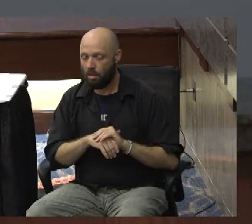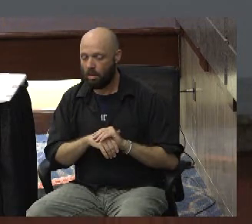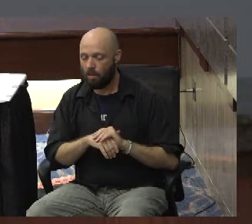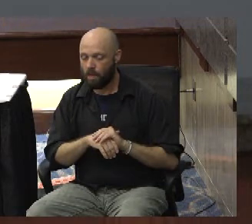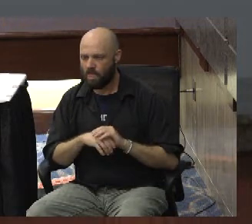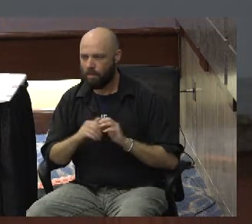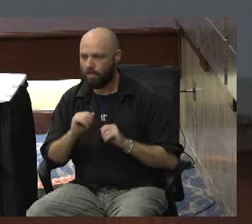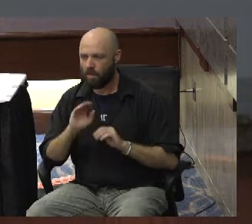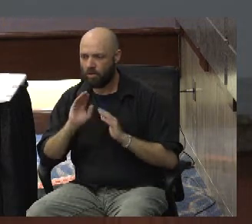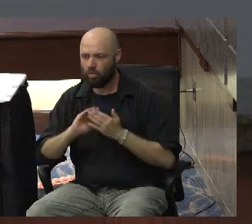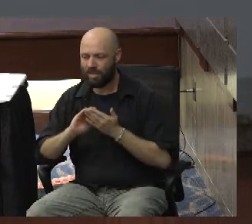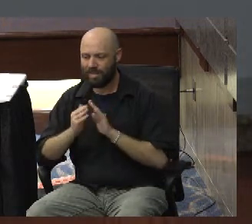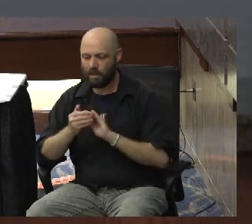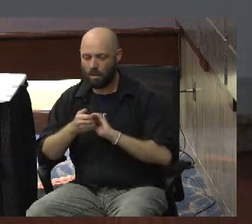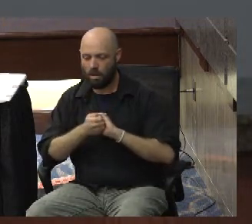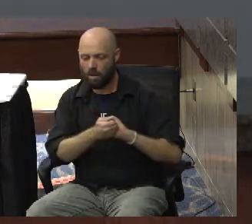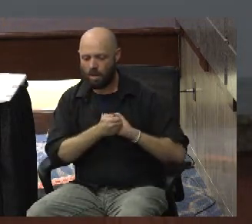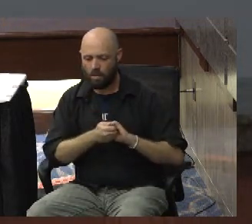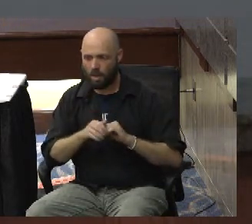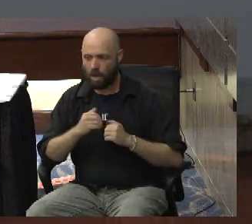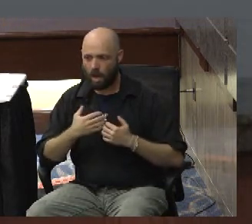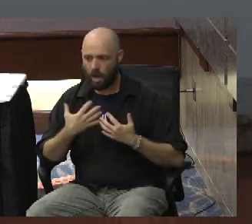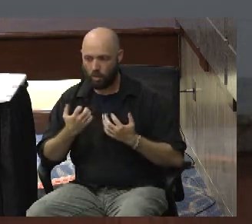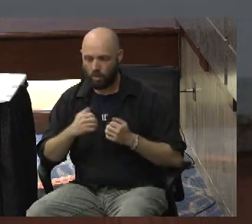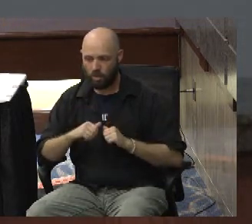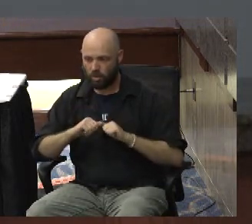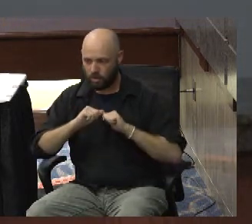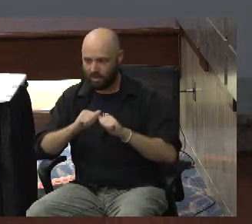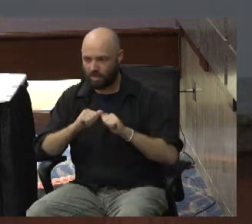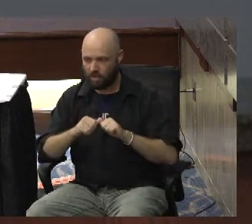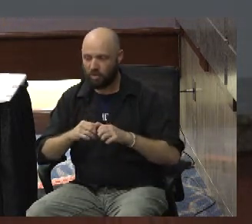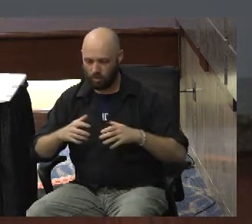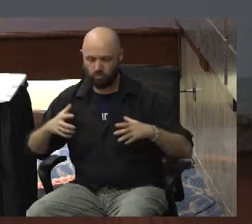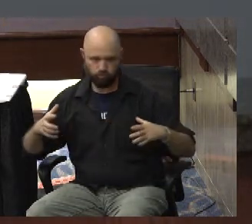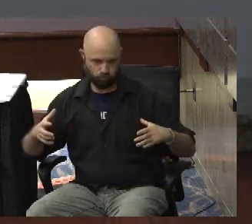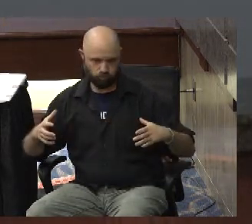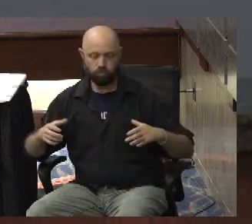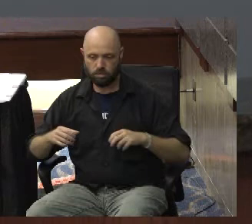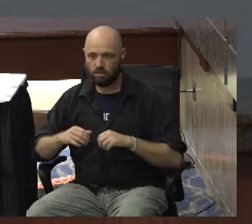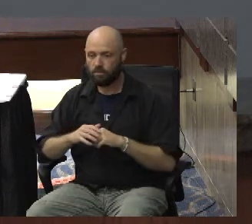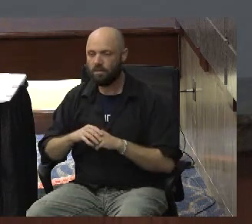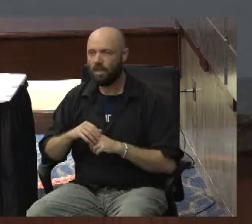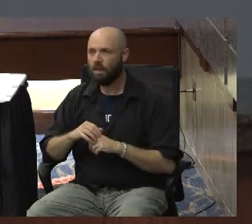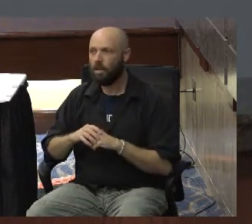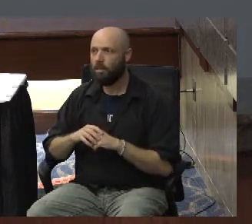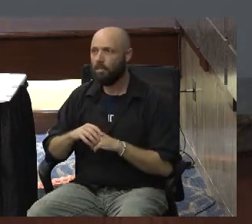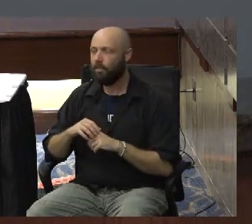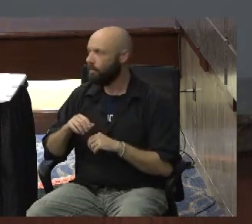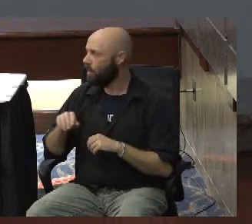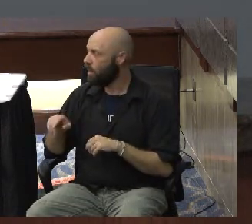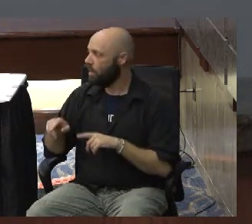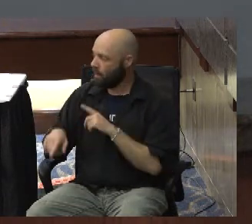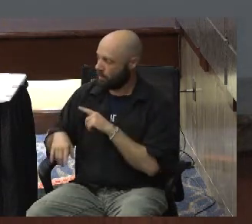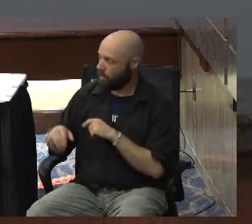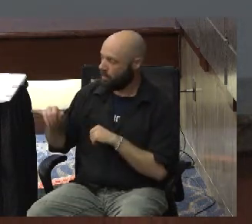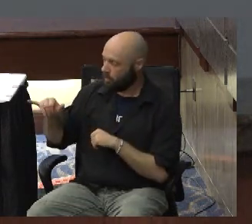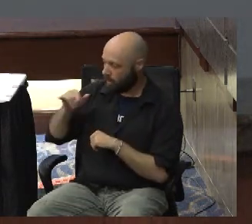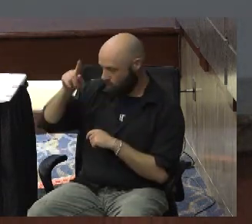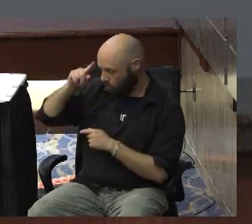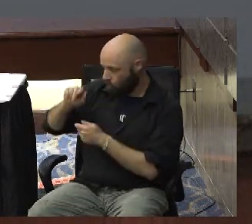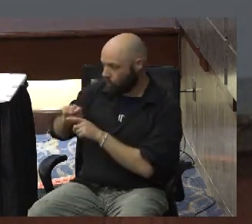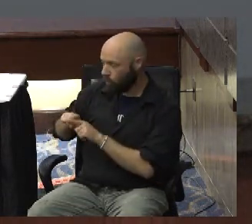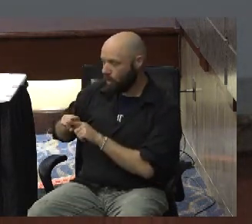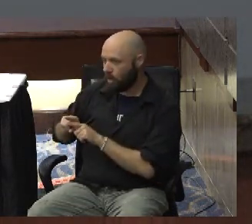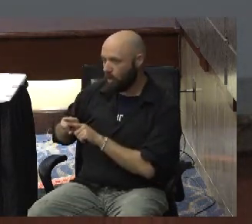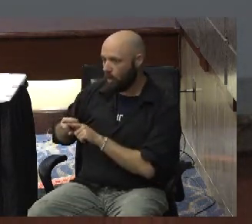So I want them to keep expanding as Councilmember Bearfield suggested. Let's keep